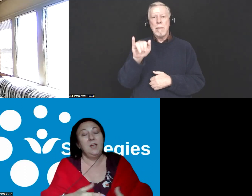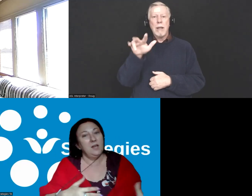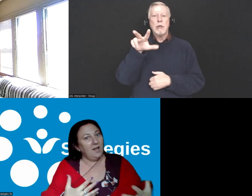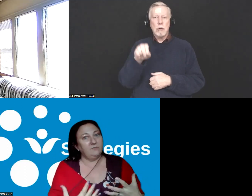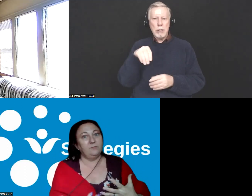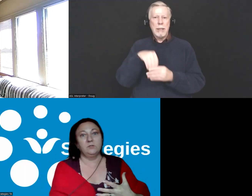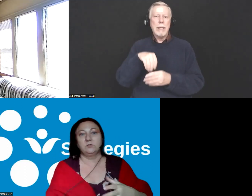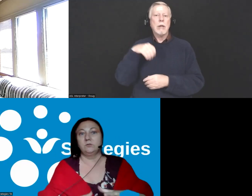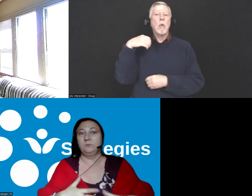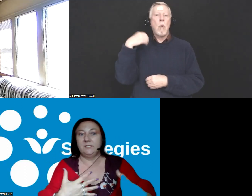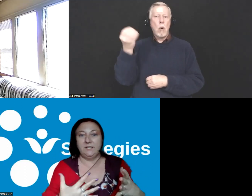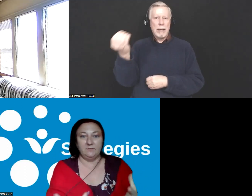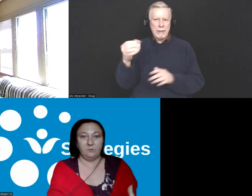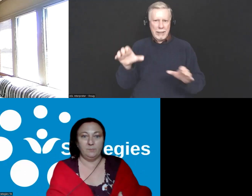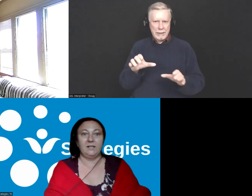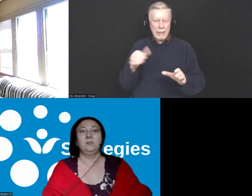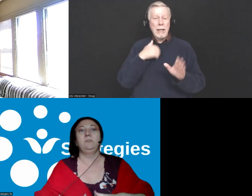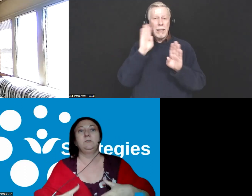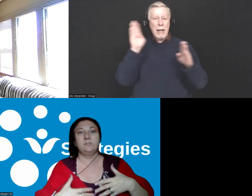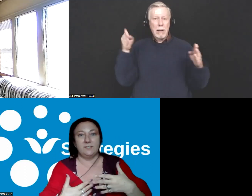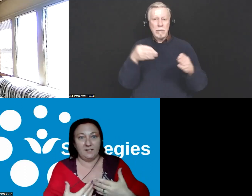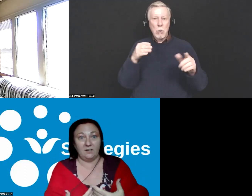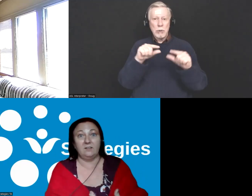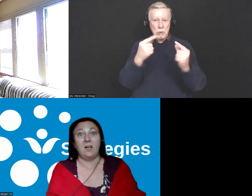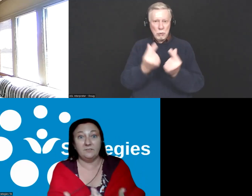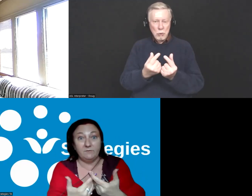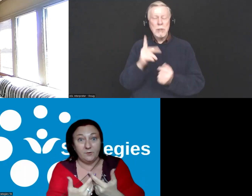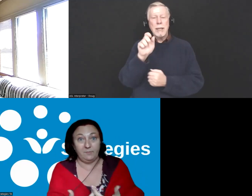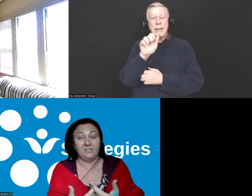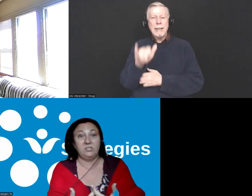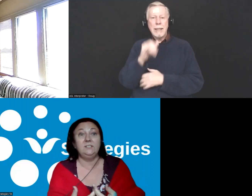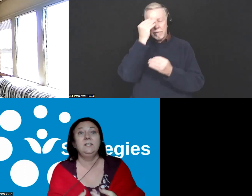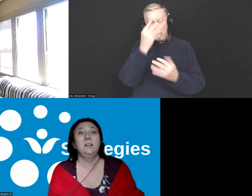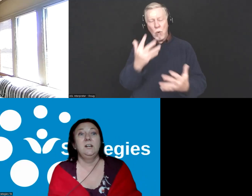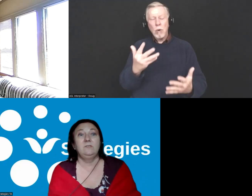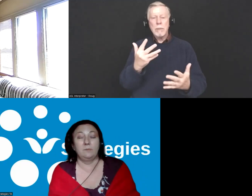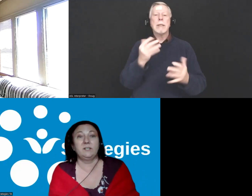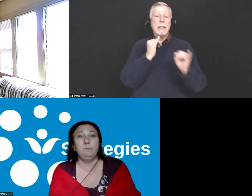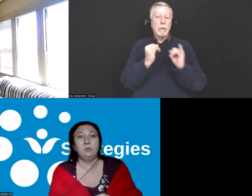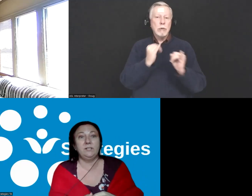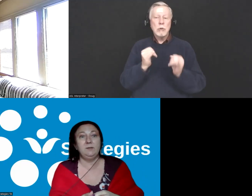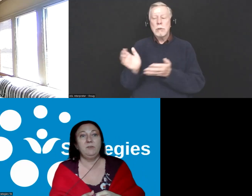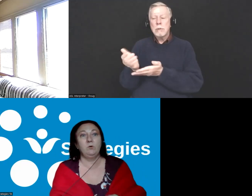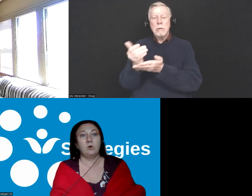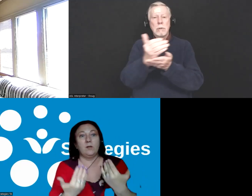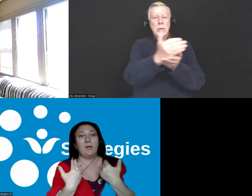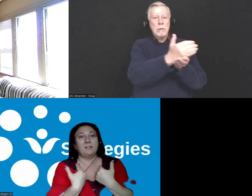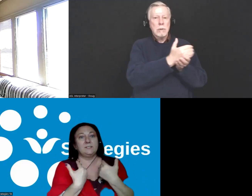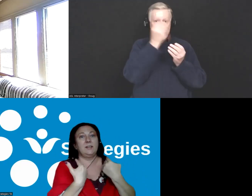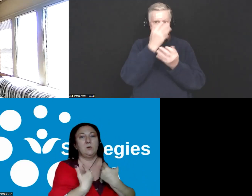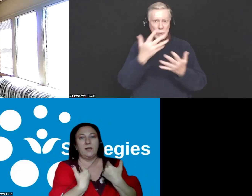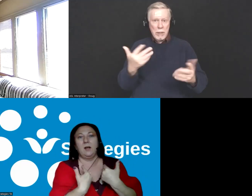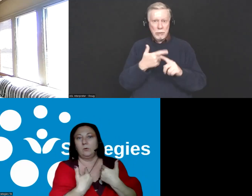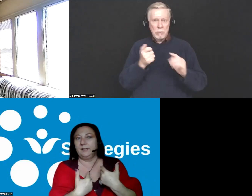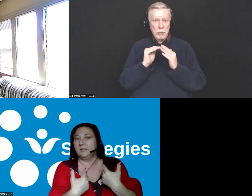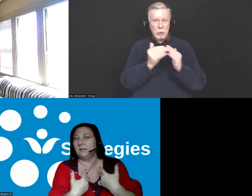they had focus groups and key informant interviews, and they got a lot of information from the community before going back and